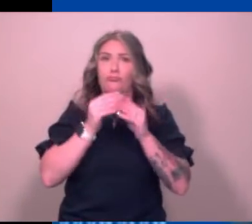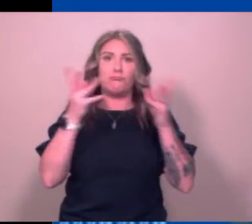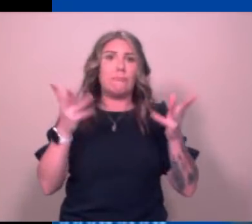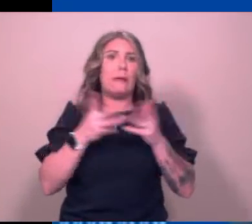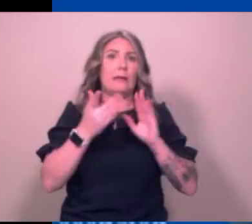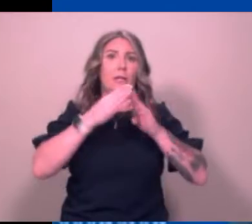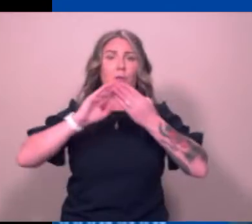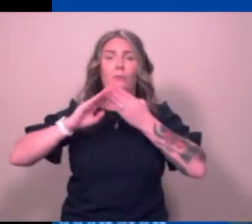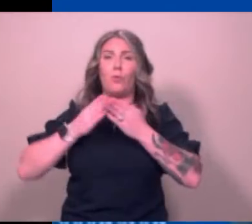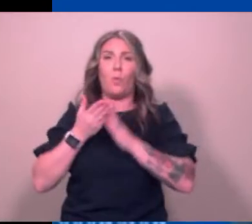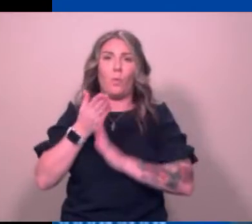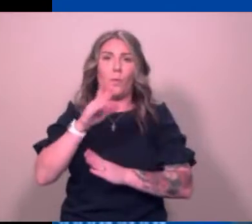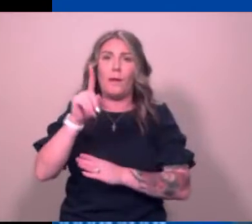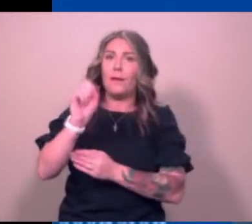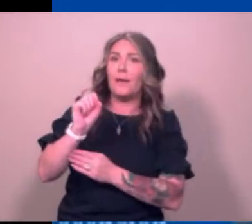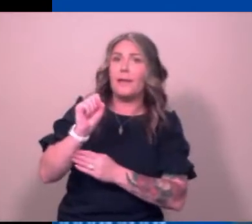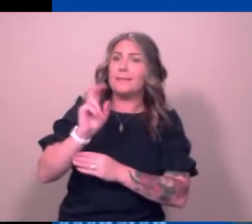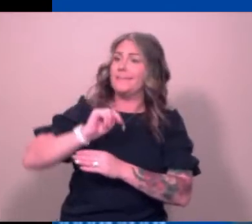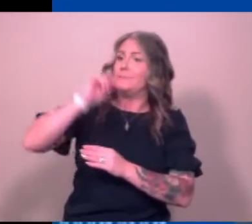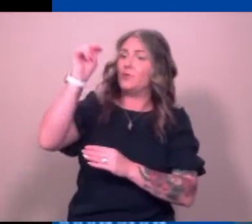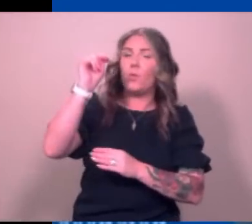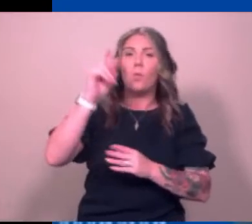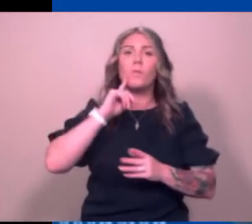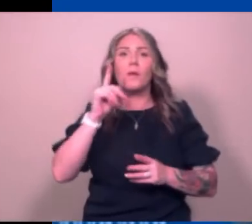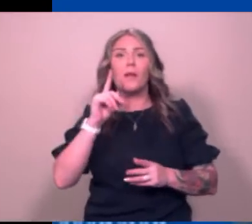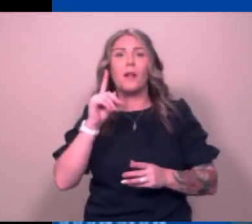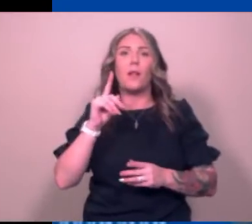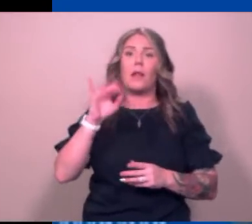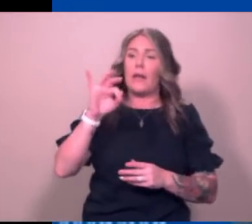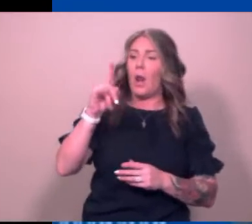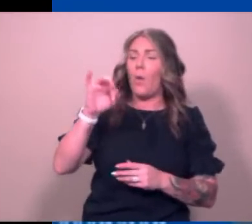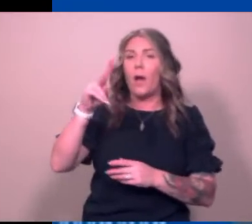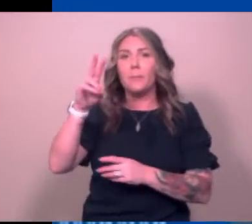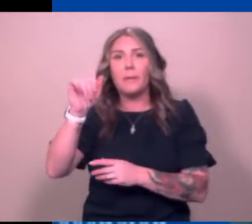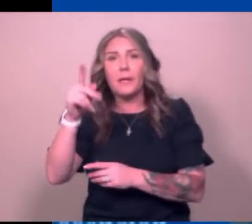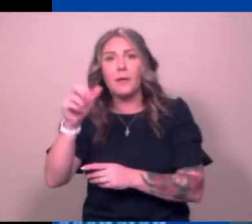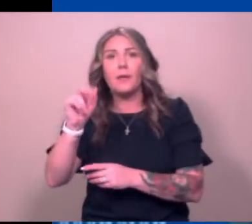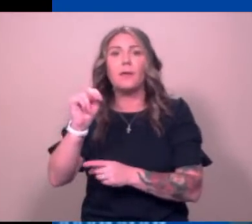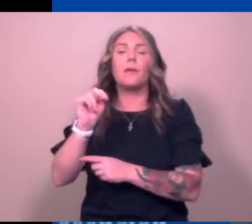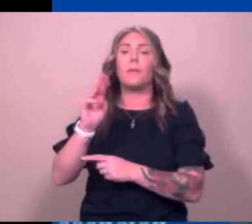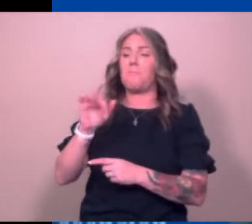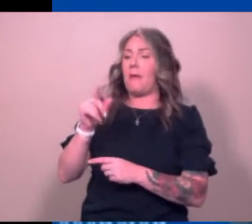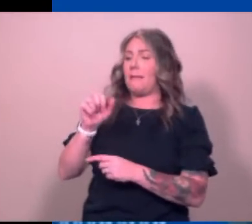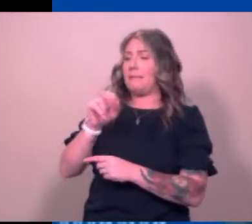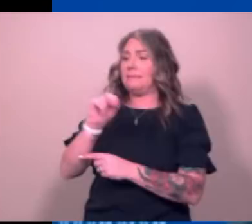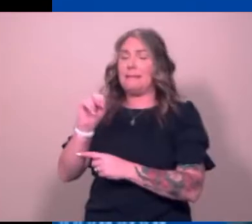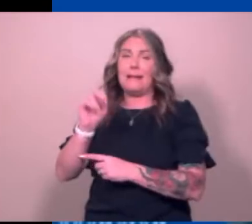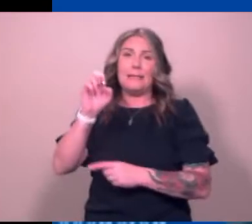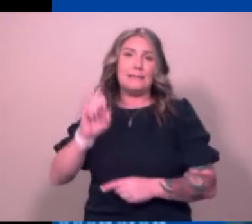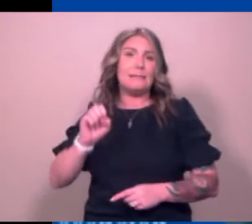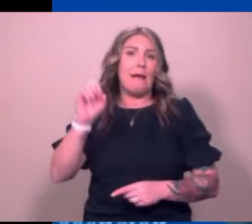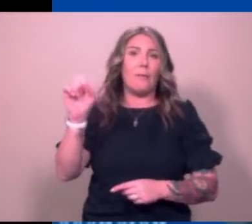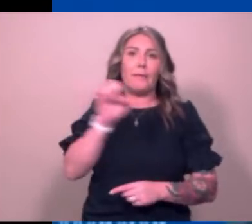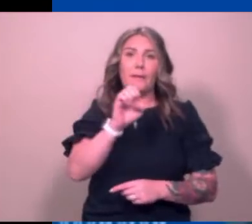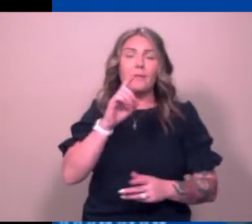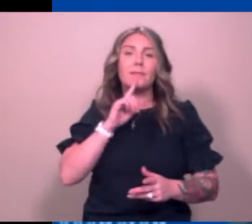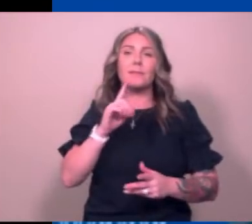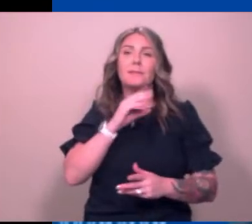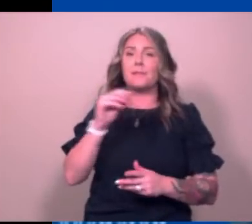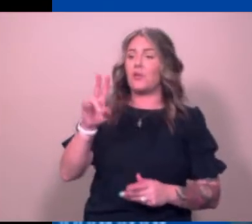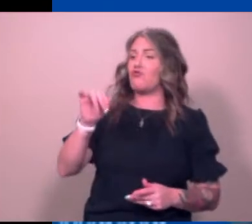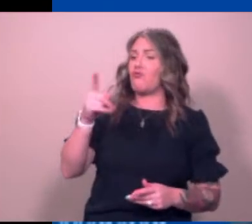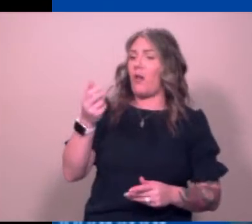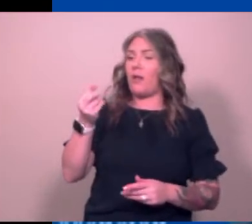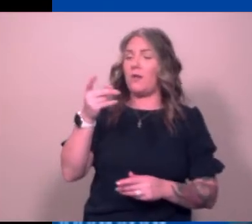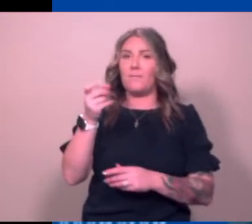Kansas. We're in the northern part of the state, in Riley, Potawatomi, Manhattan. We're in southeast Kansas and in Crawford and